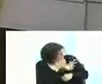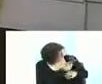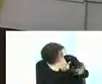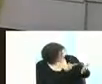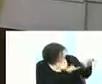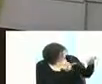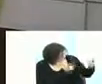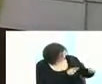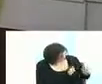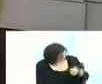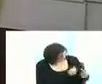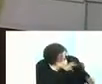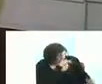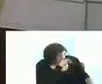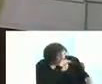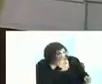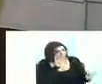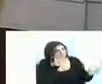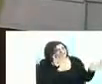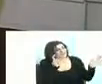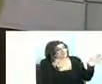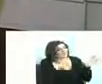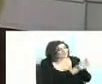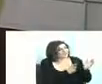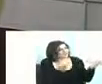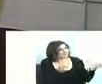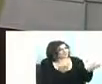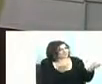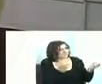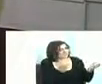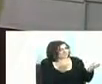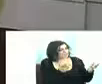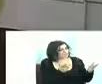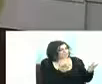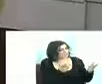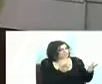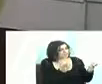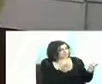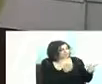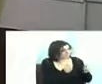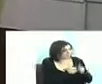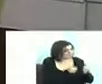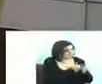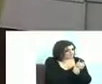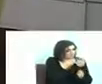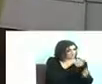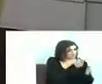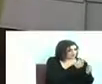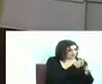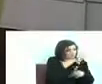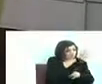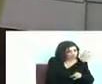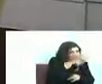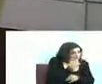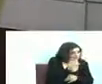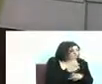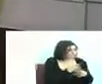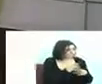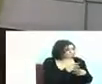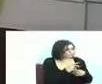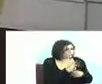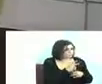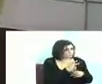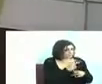going on. And what I notice is that as they have moved across and behind the bushes, there's this 3-foot by 3-foot